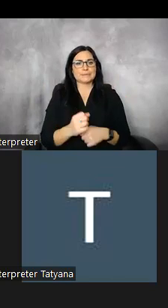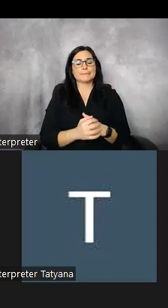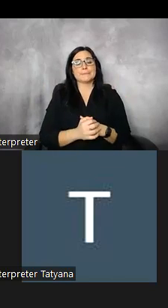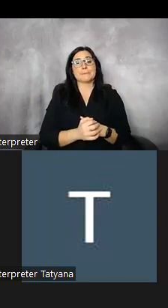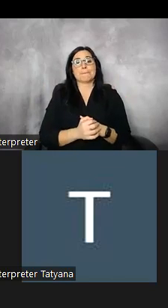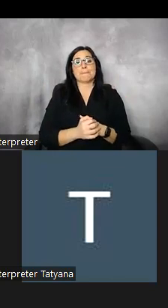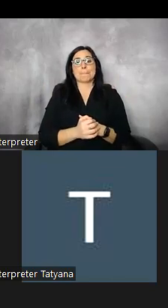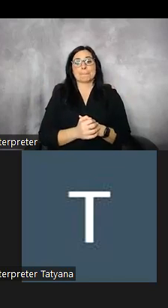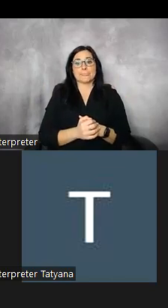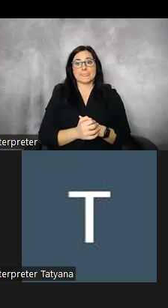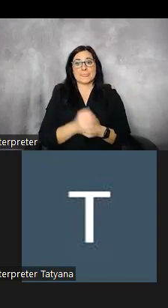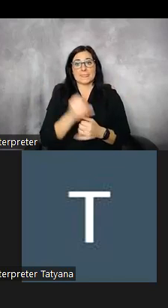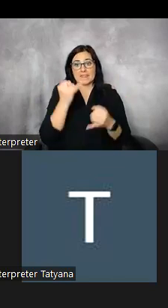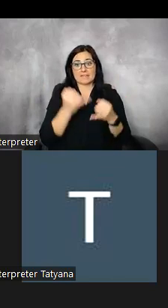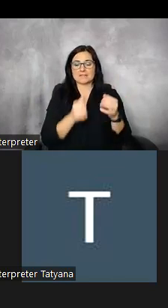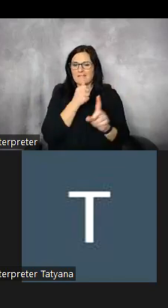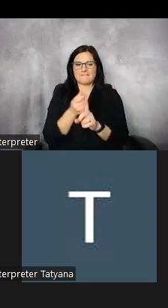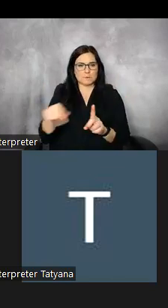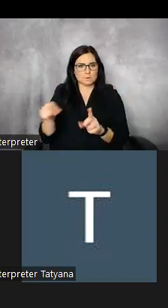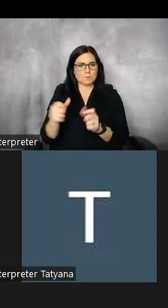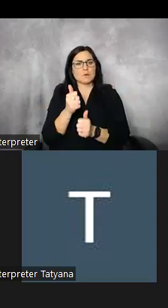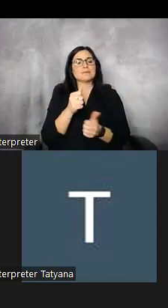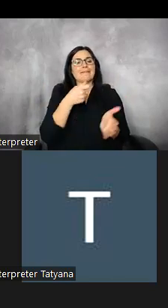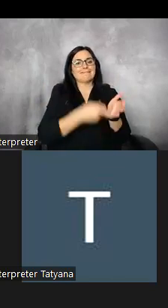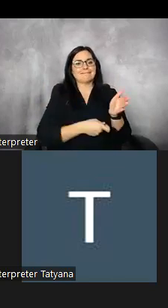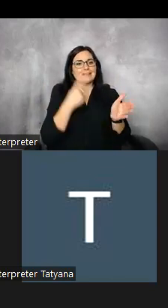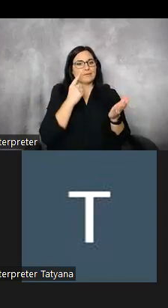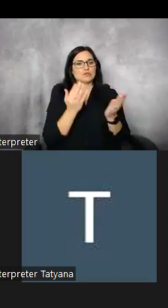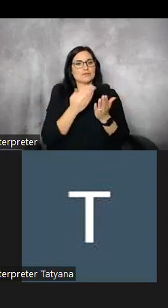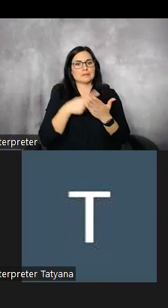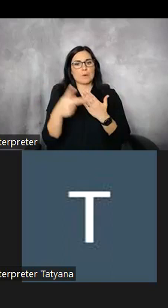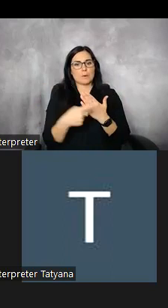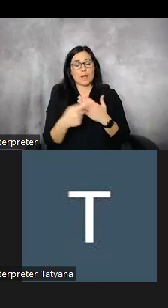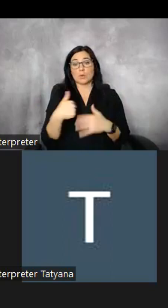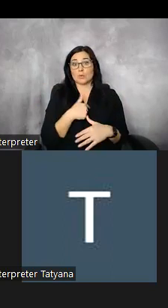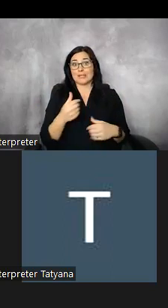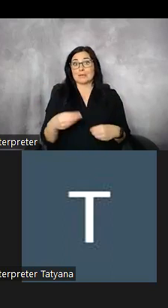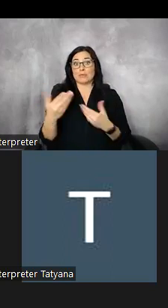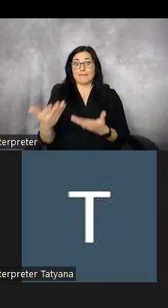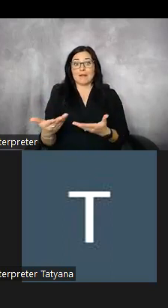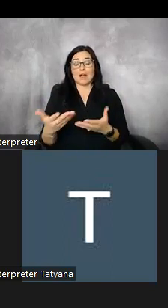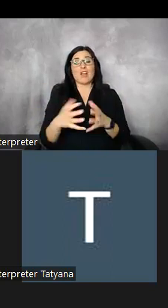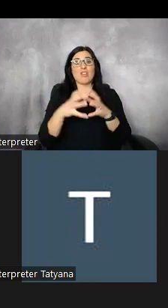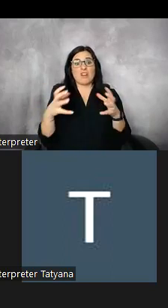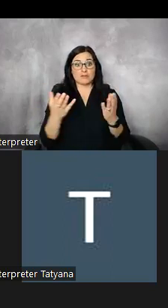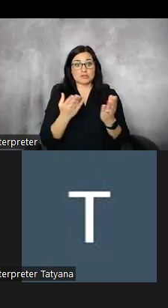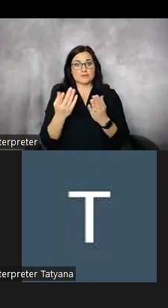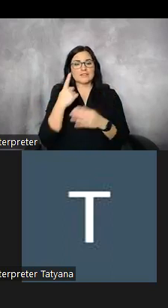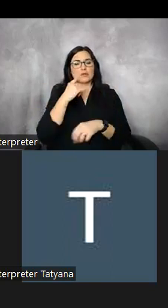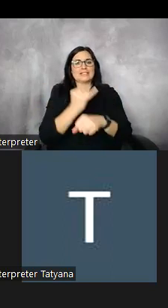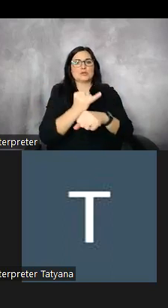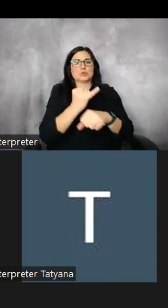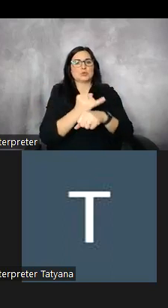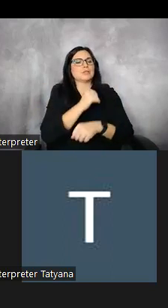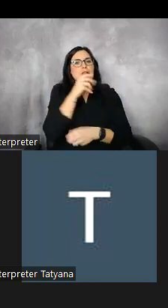really affect most of the people here, is we have a fee-for-service program in which we provide a lot of our services to institutions outside